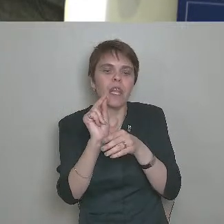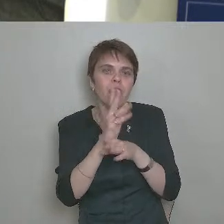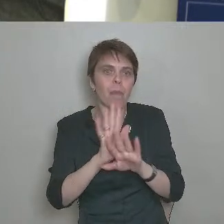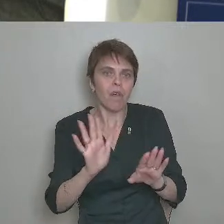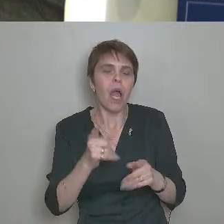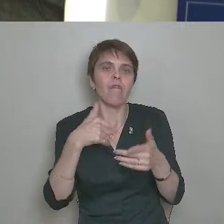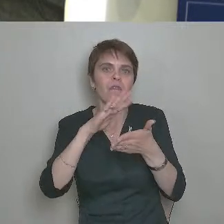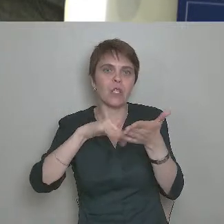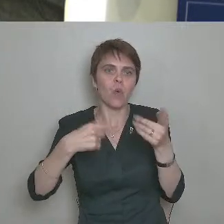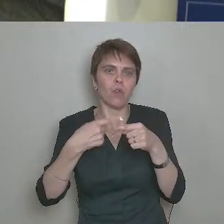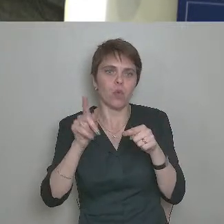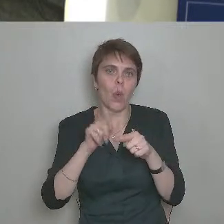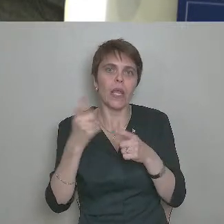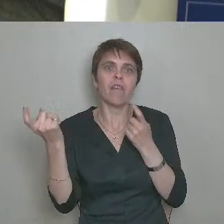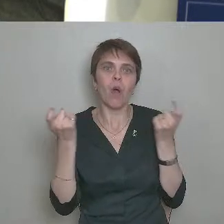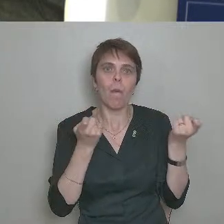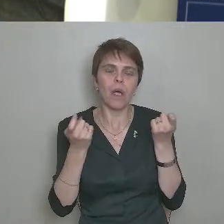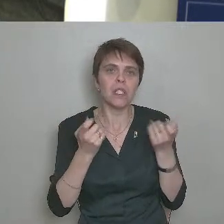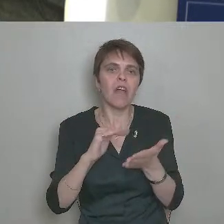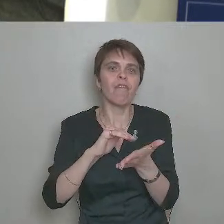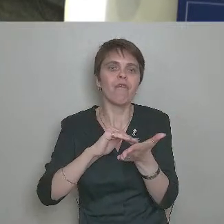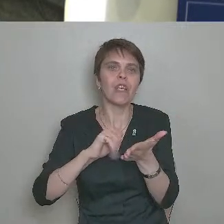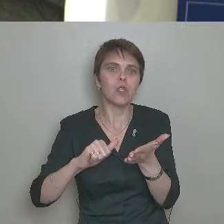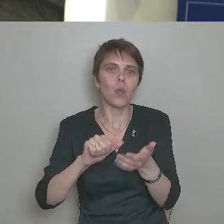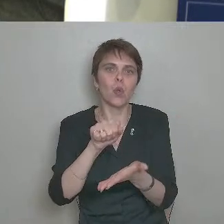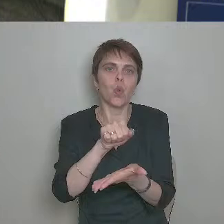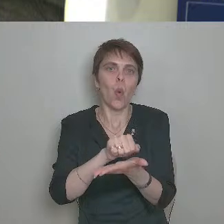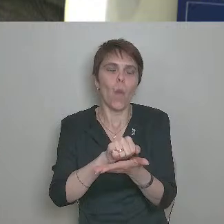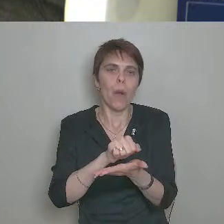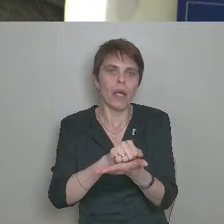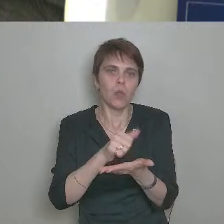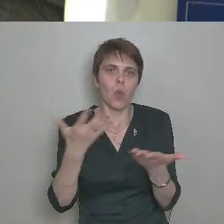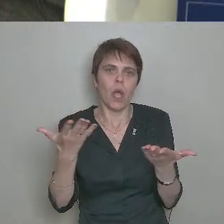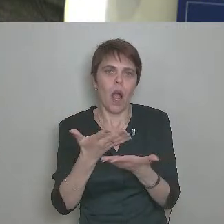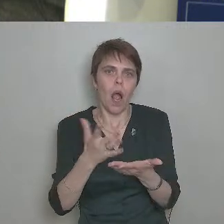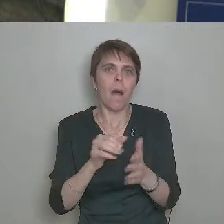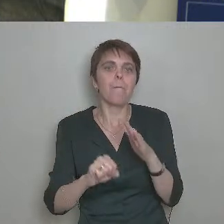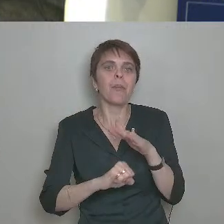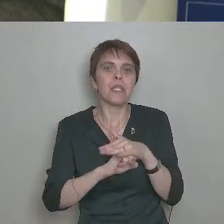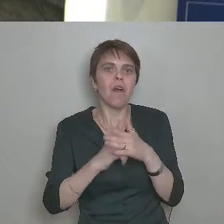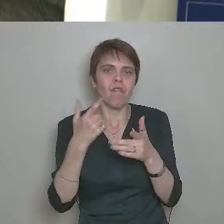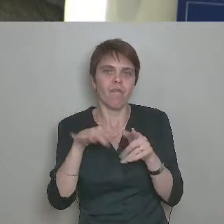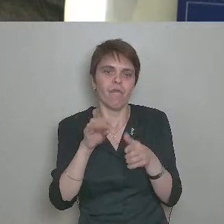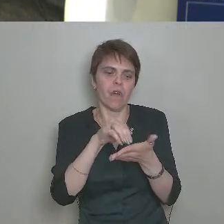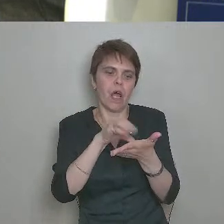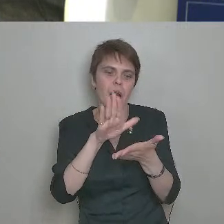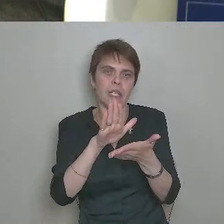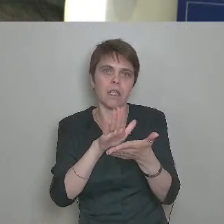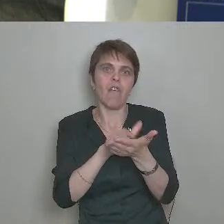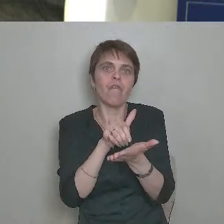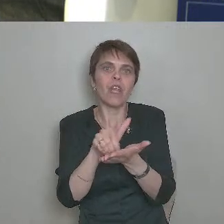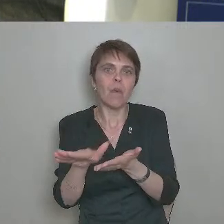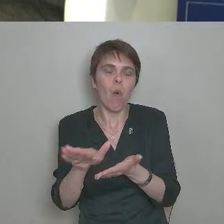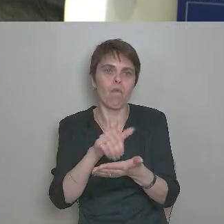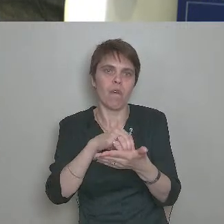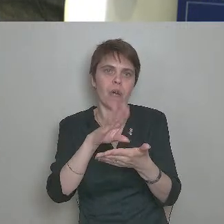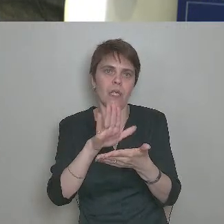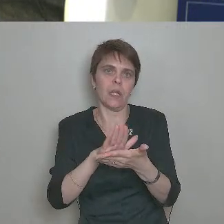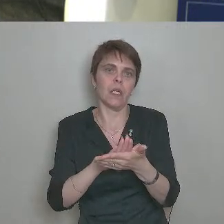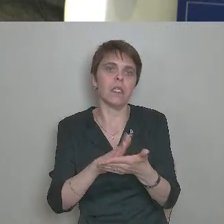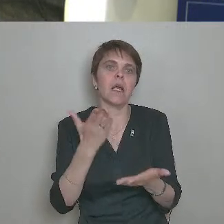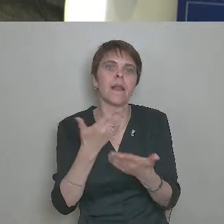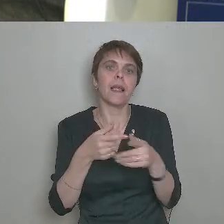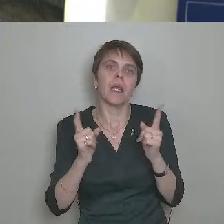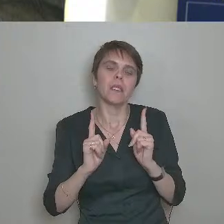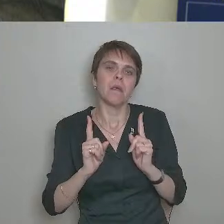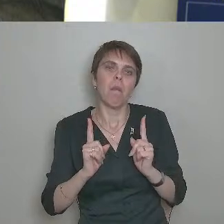remedy the flaw, then a lack of information would mean lack of a document that serves as the ground to